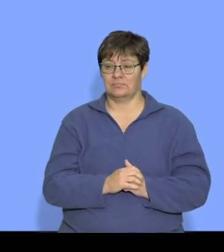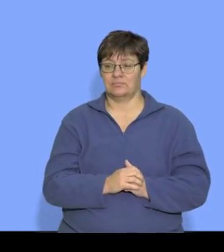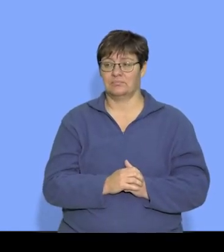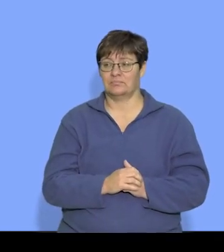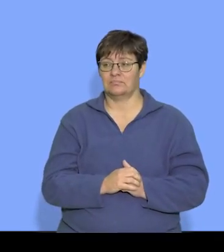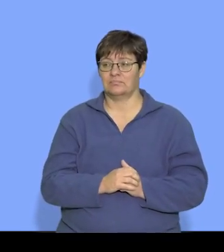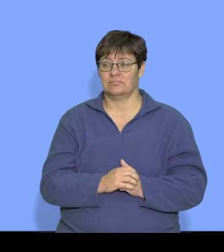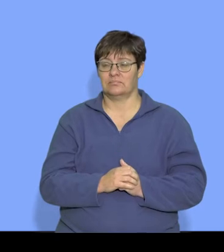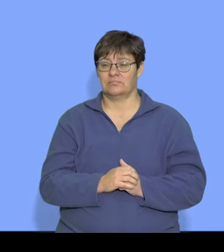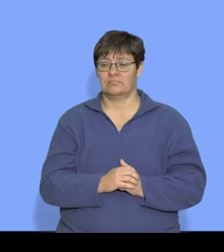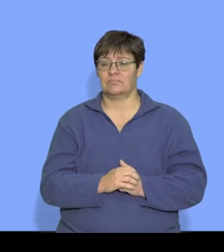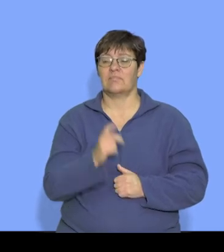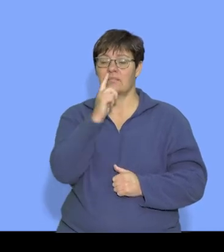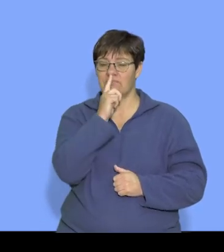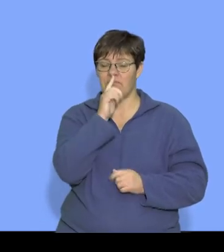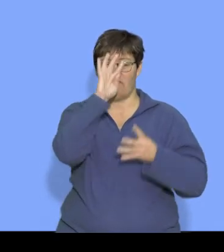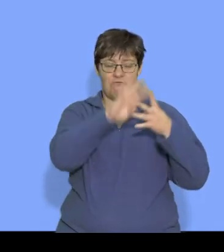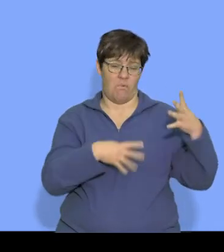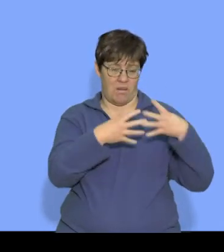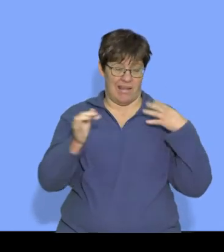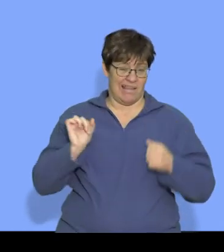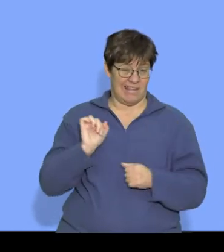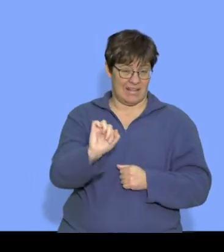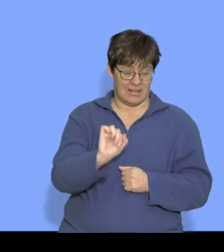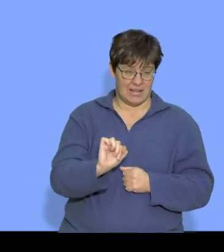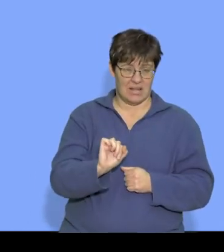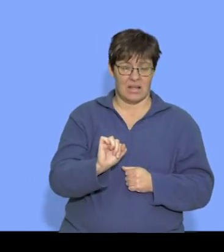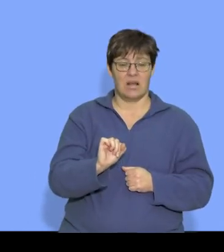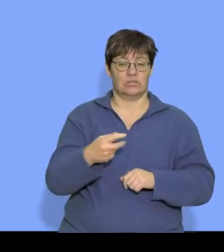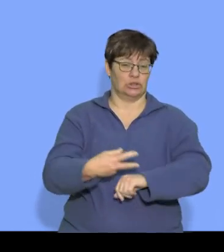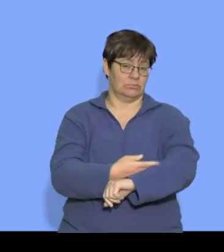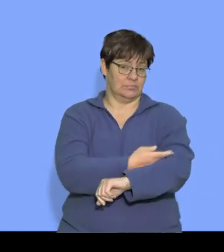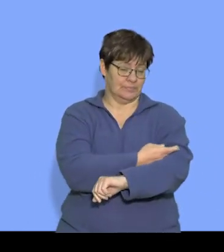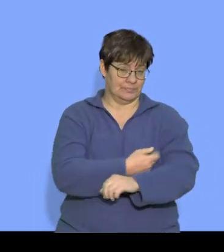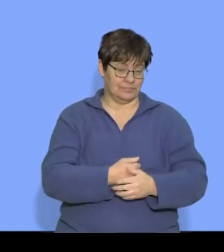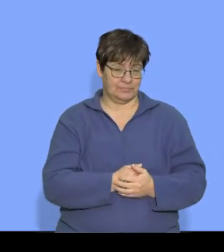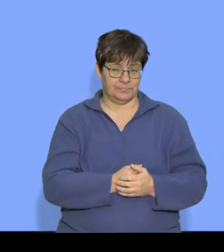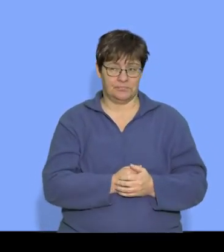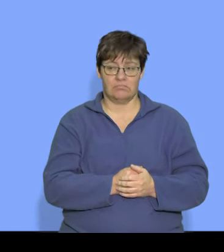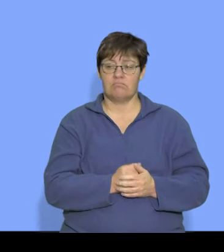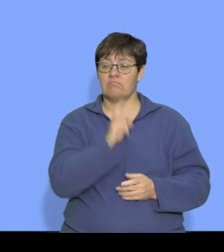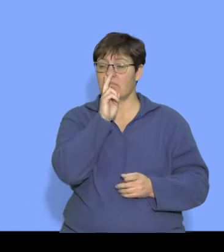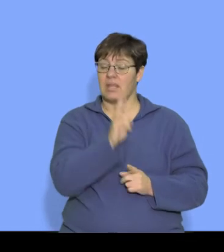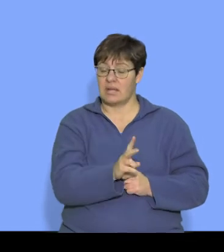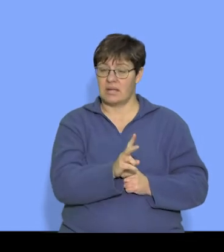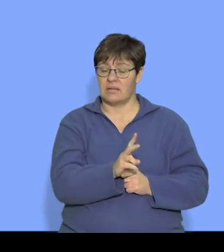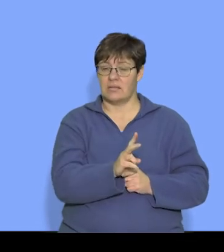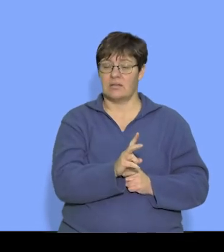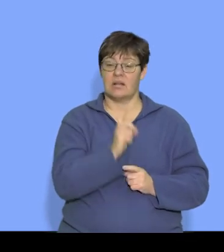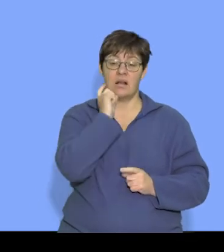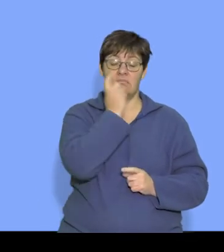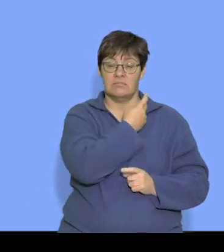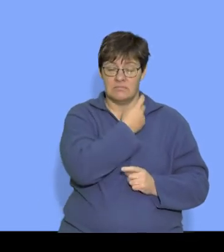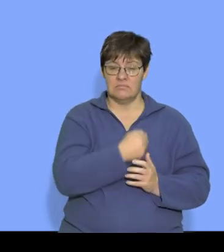Let's look at the dental formula of a sheep. So you notice that again, the upper jaw